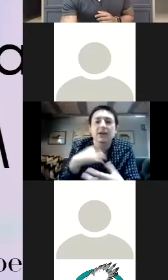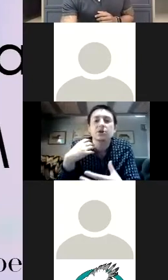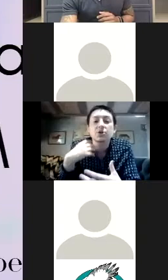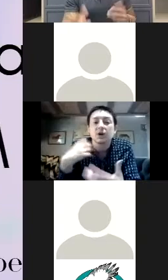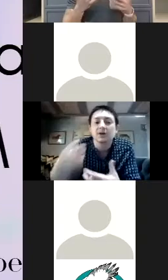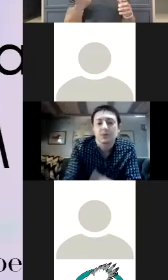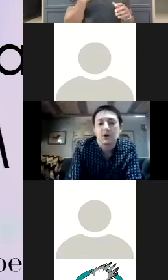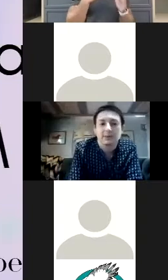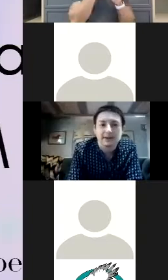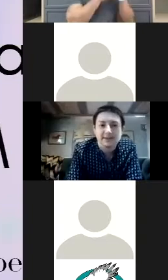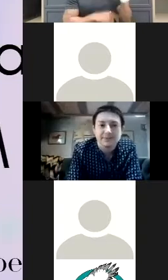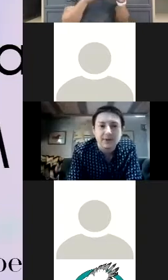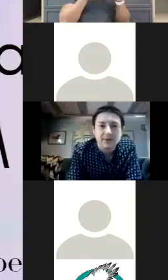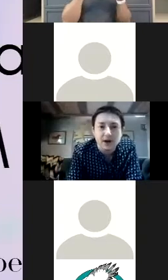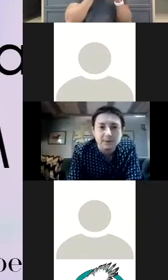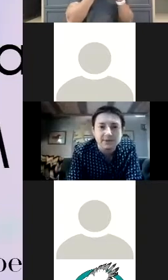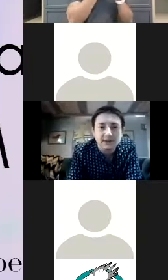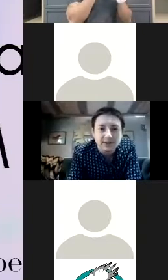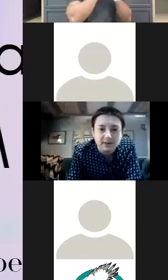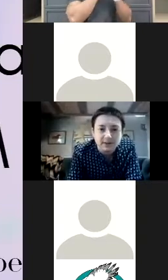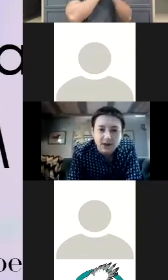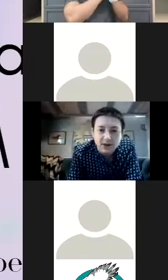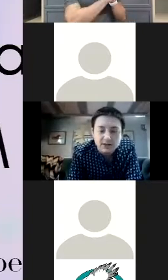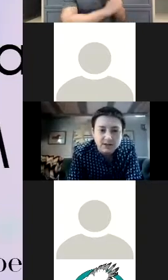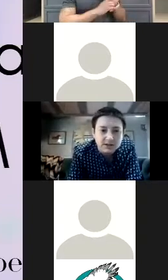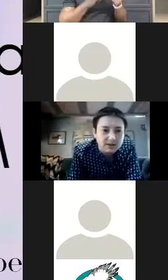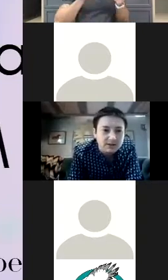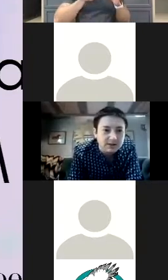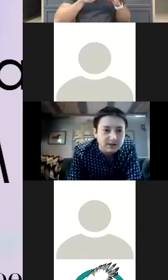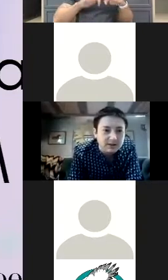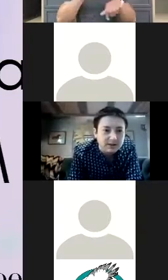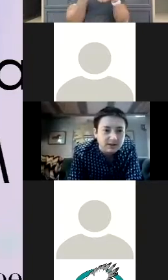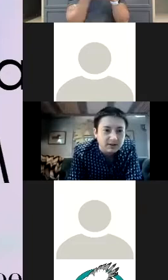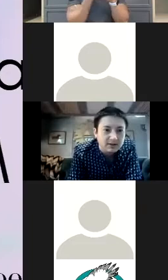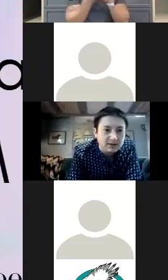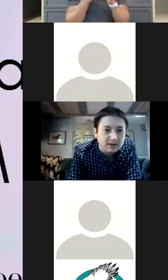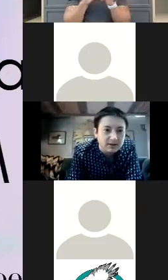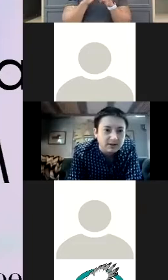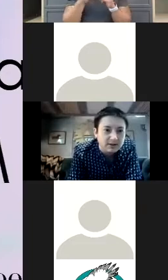creating a new work from what remains. I'm just going to check the chat.